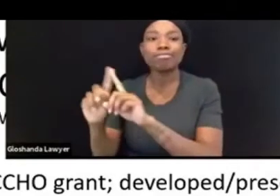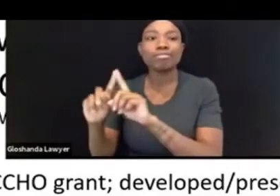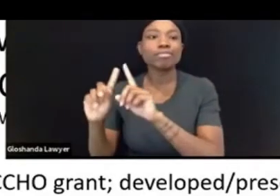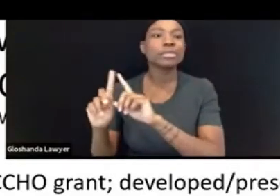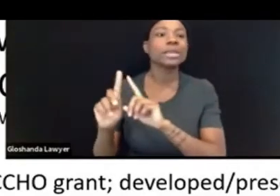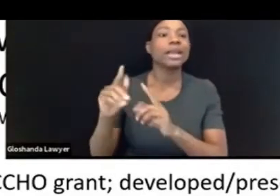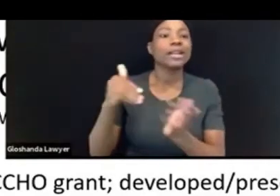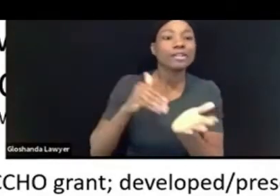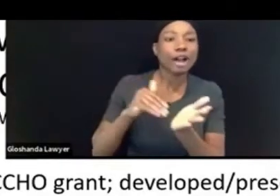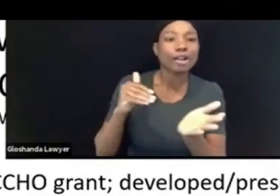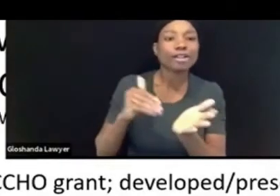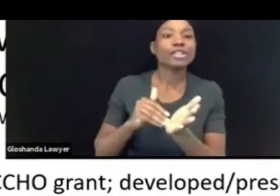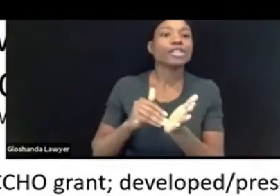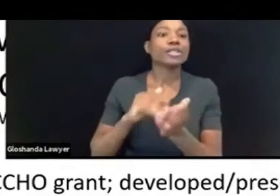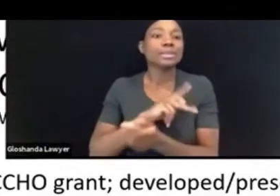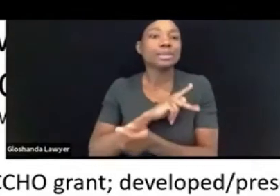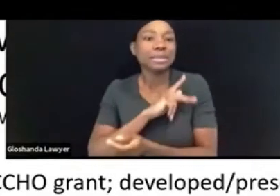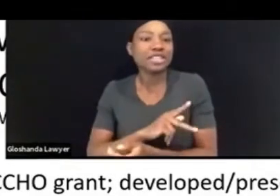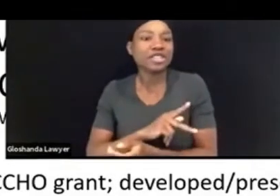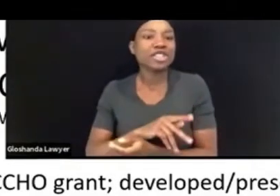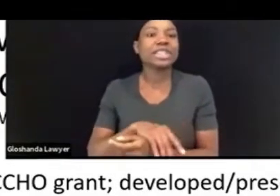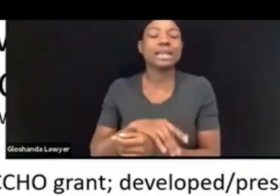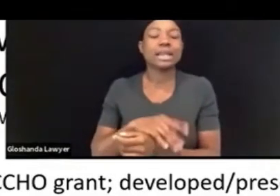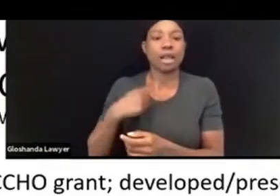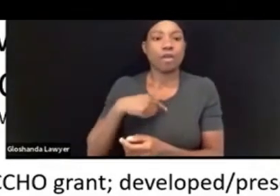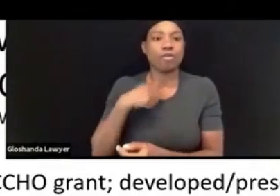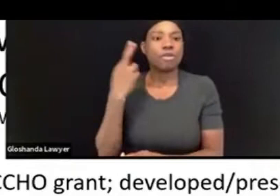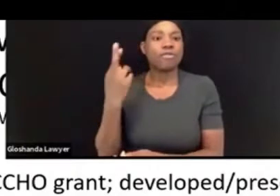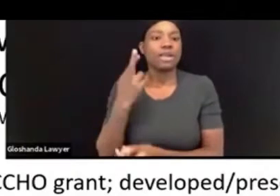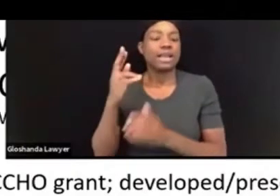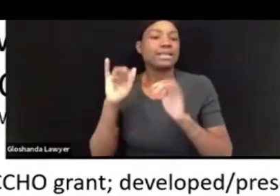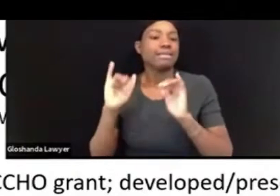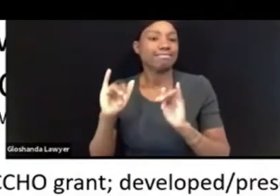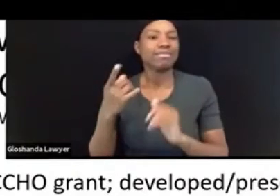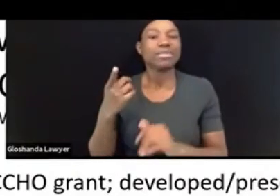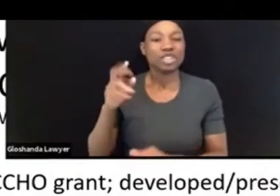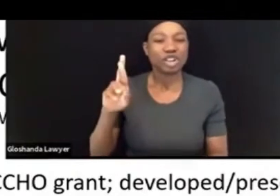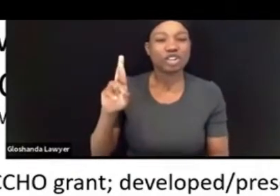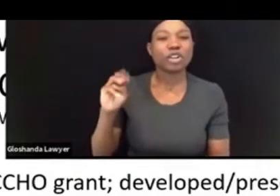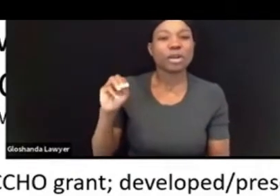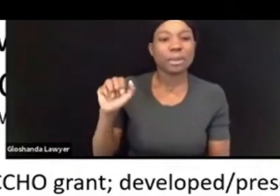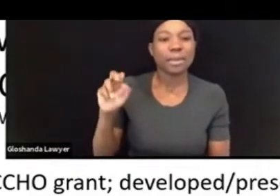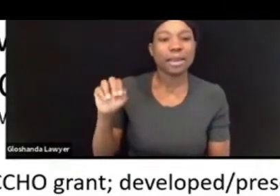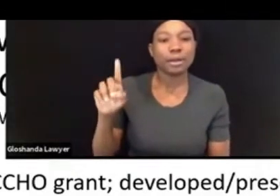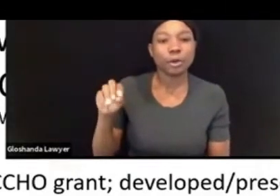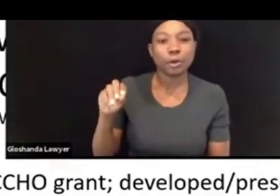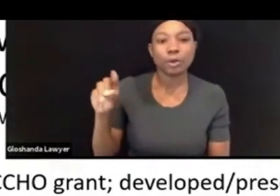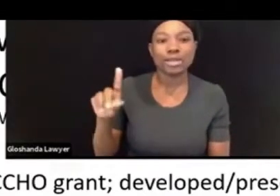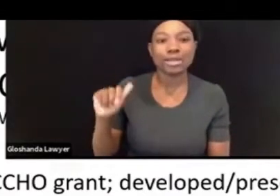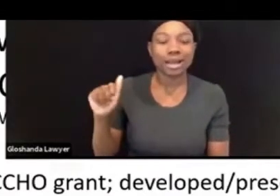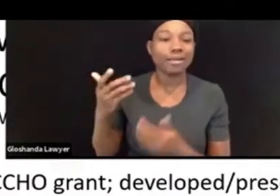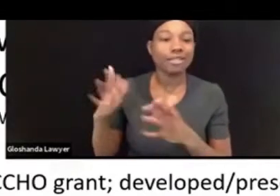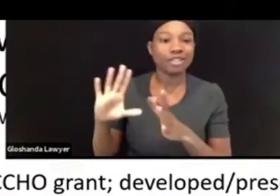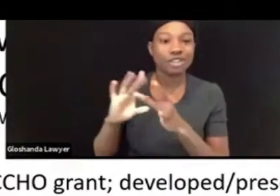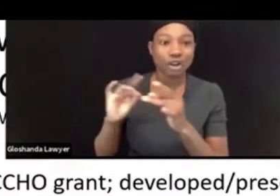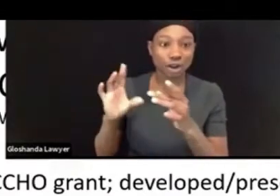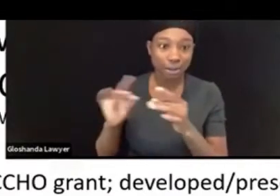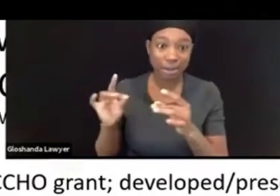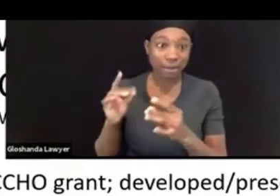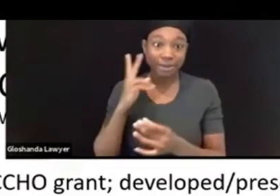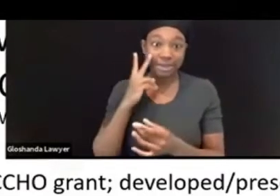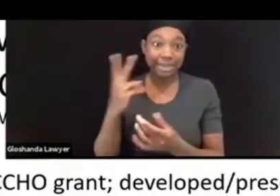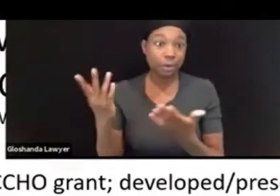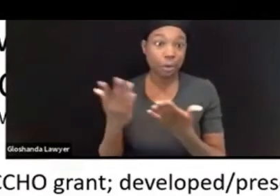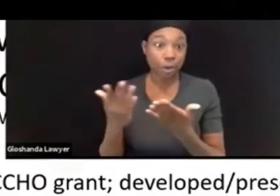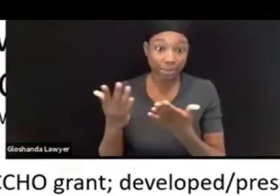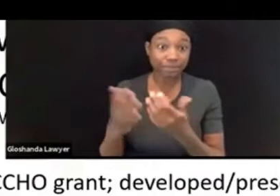commissioner, Dr. Michael Mendoza, appointed them qualified representatives pursuant to New York public health law and